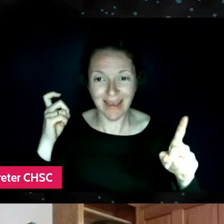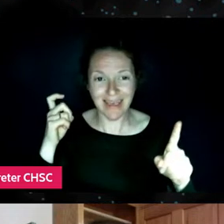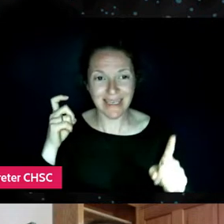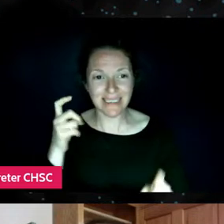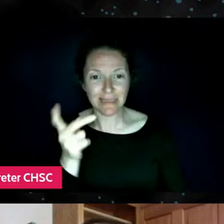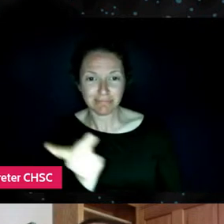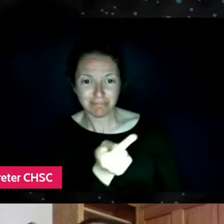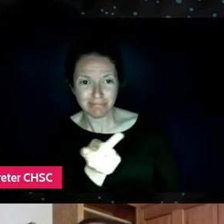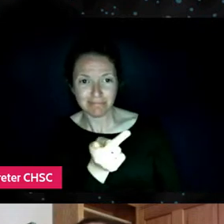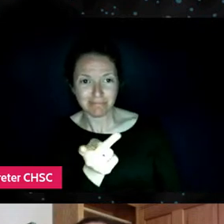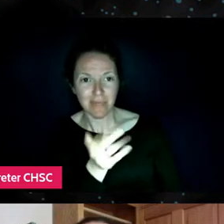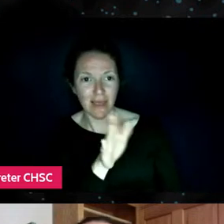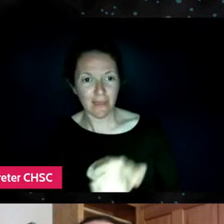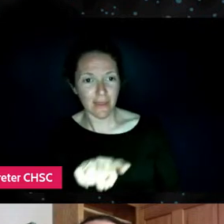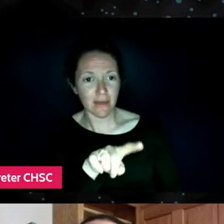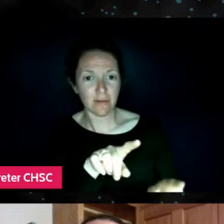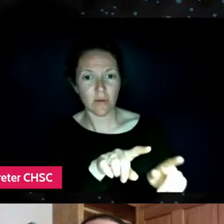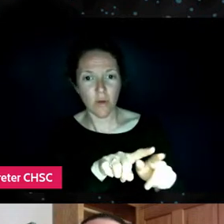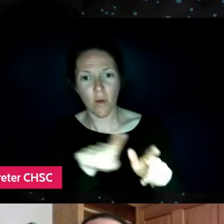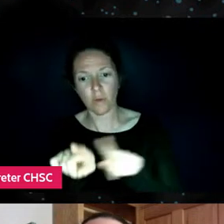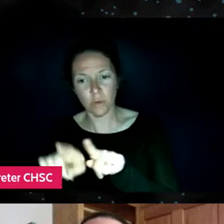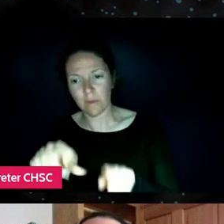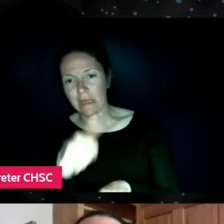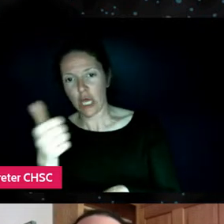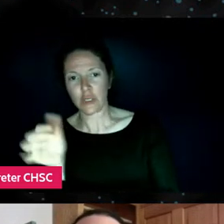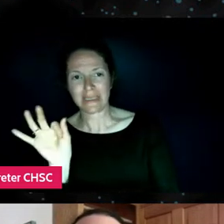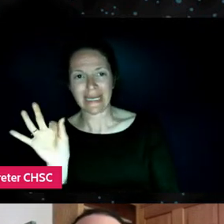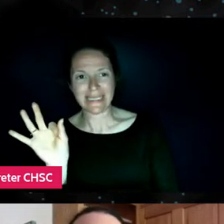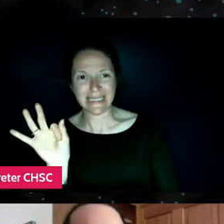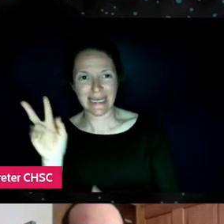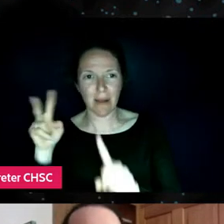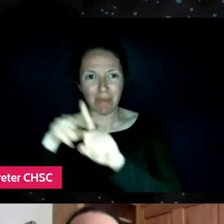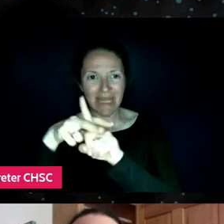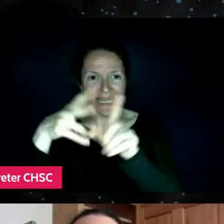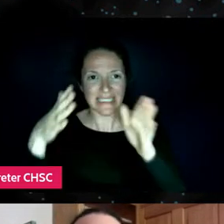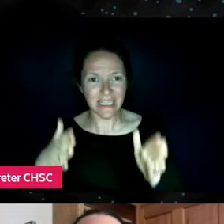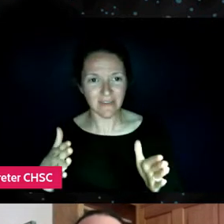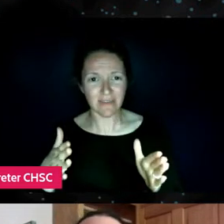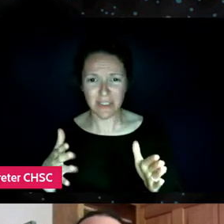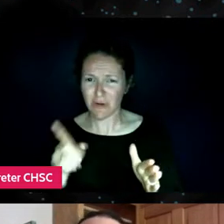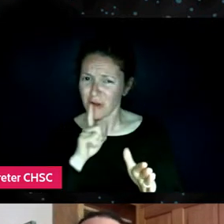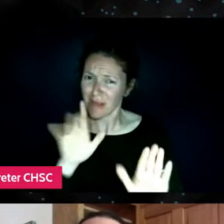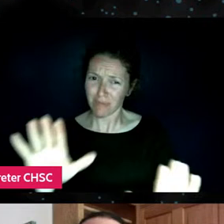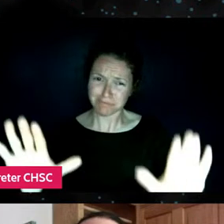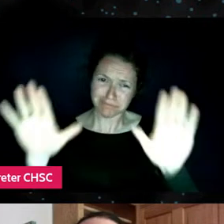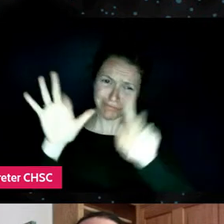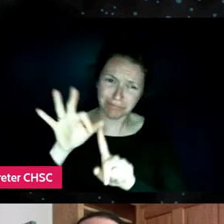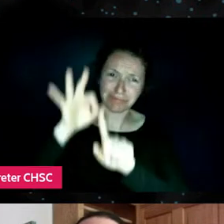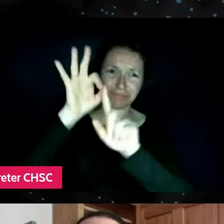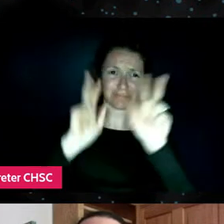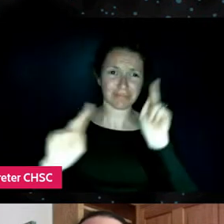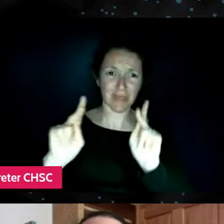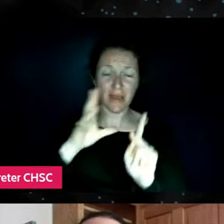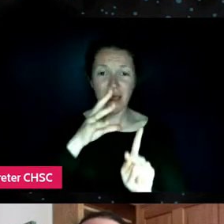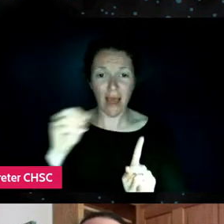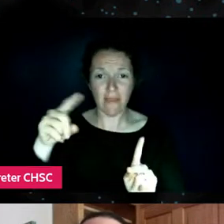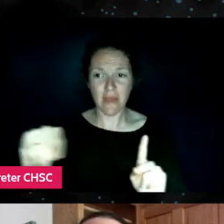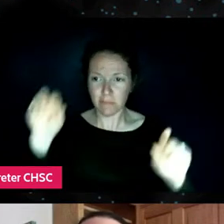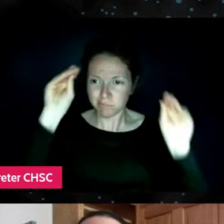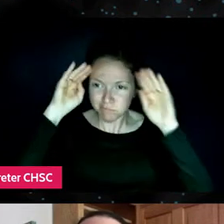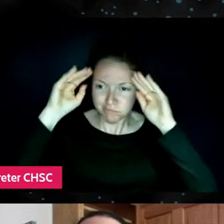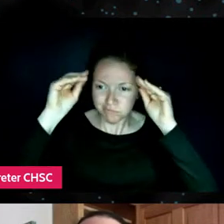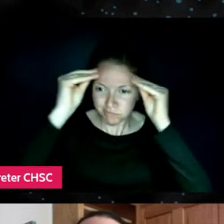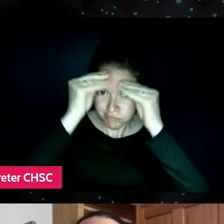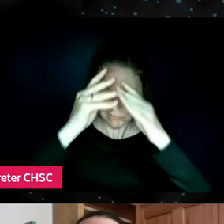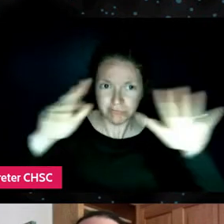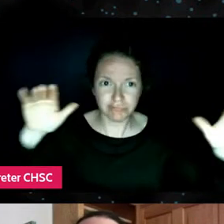and Alex, as well as the other 19 plaintiffs, are remarkable individuals, and their message is being put out by an